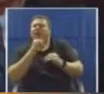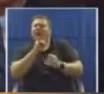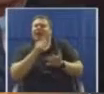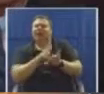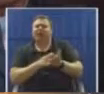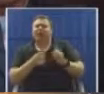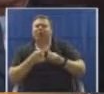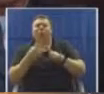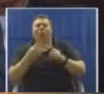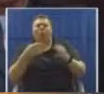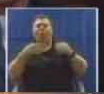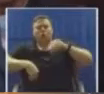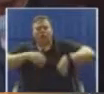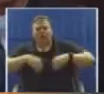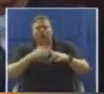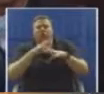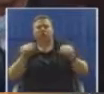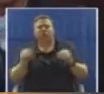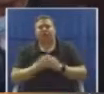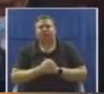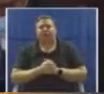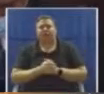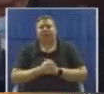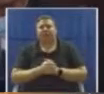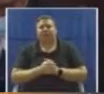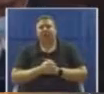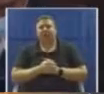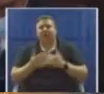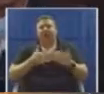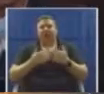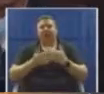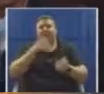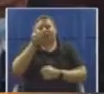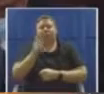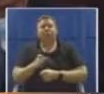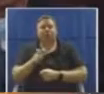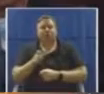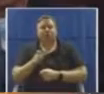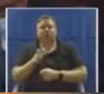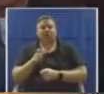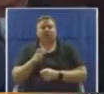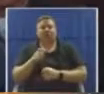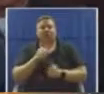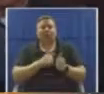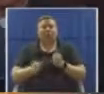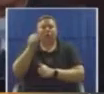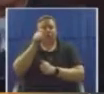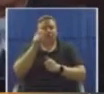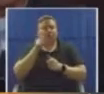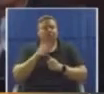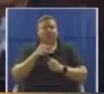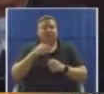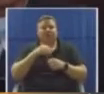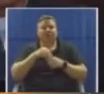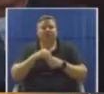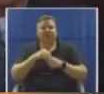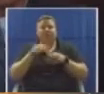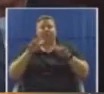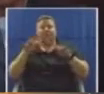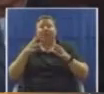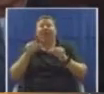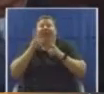procurement processes. Indeed, it's incumbent upon any person who holds a position of authority in both the public and, remember, the